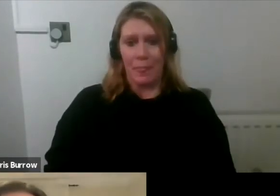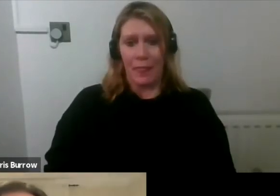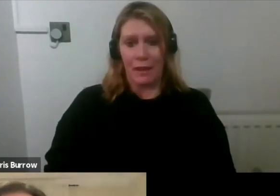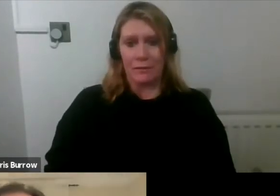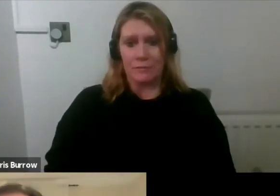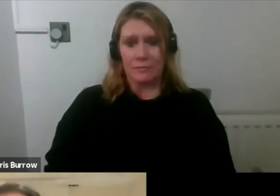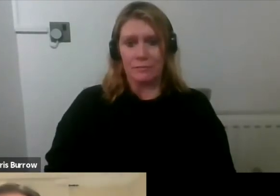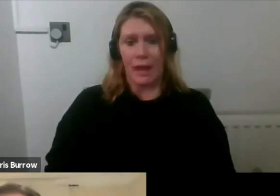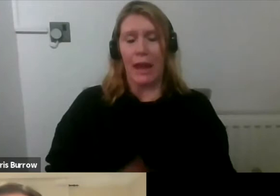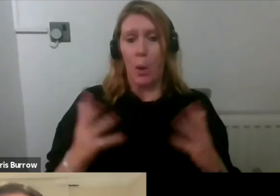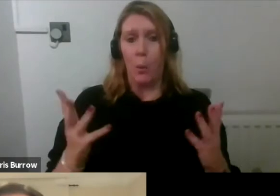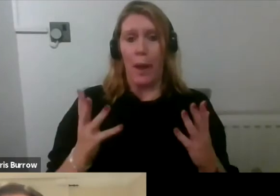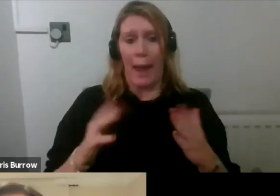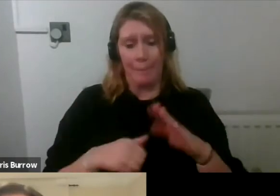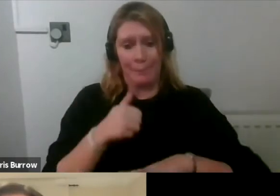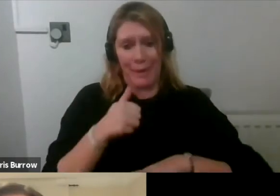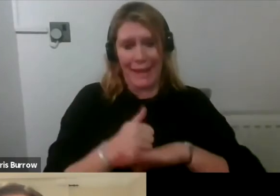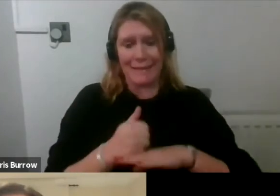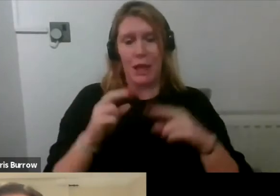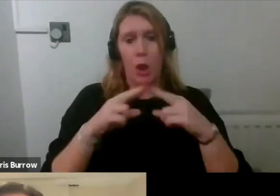home office, and